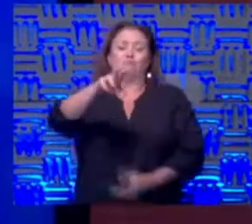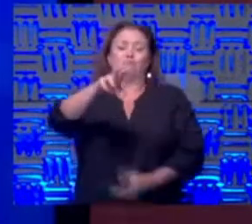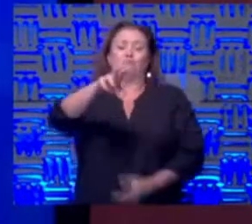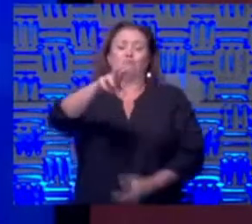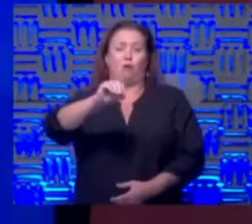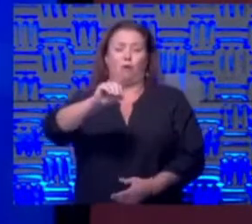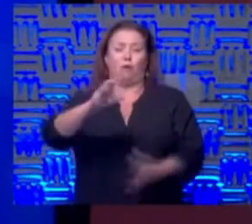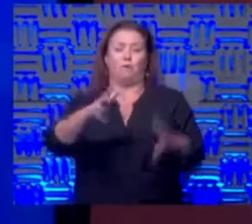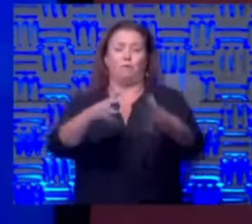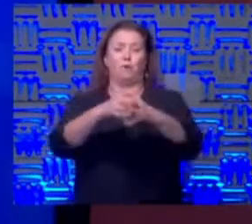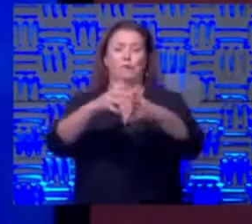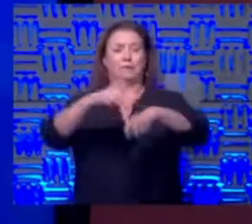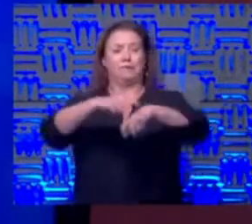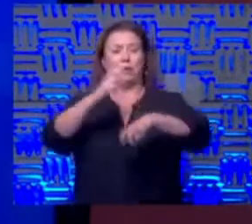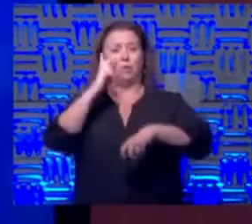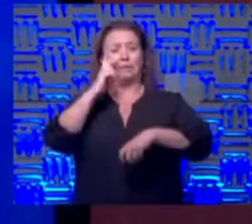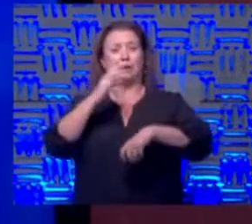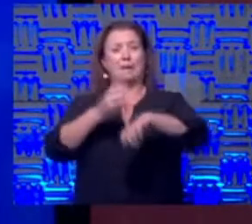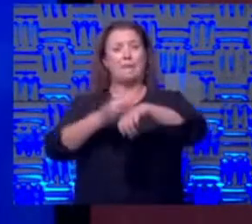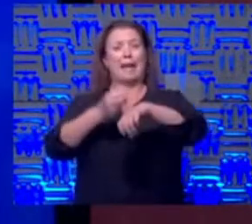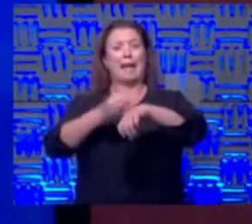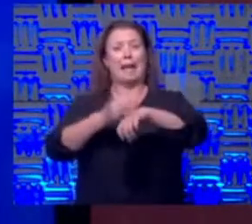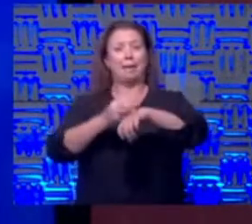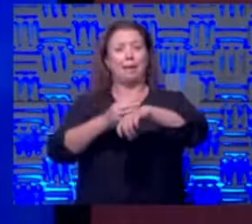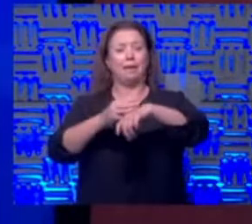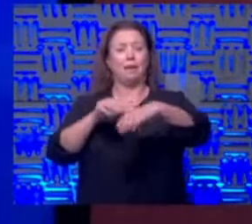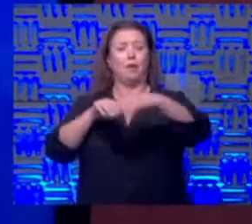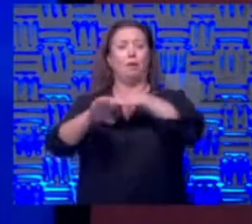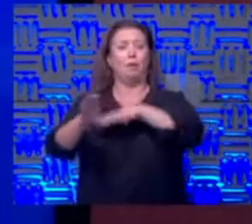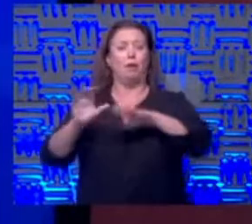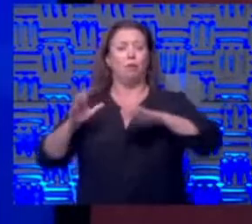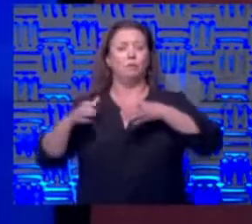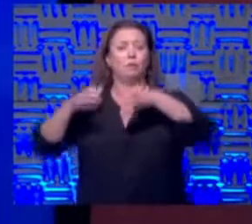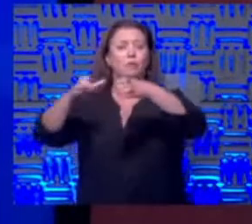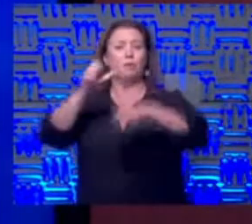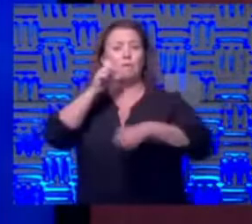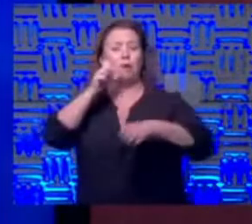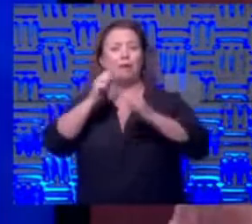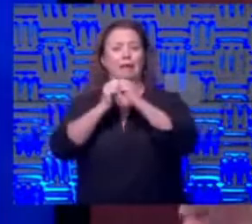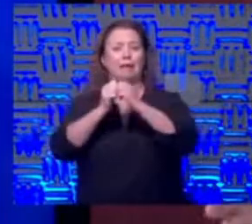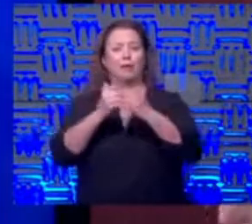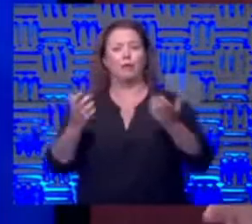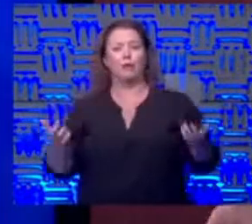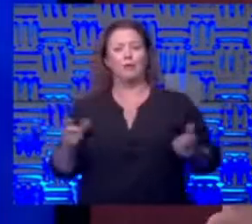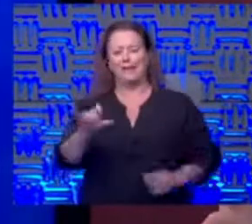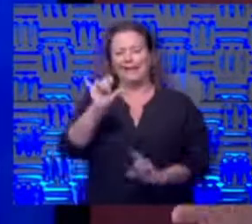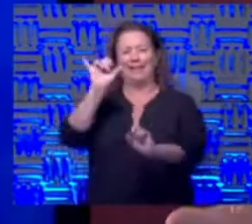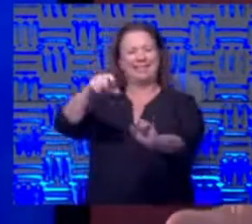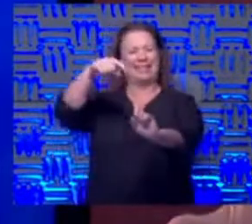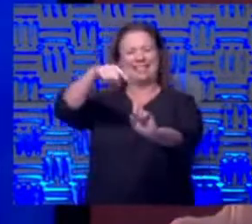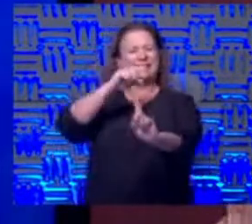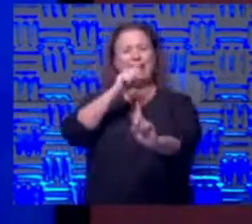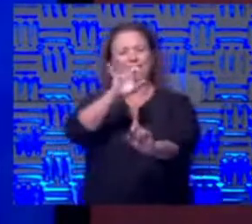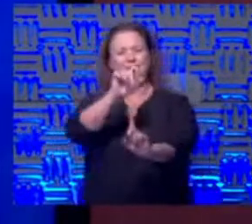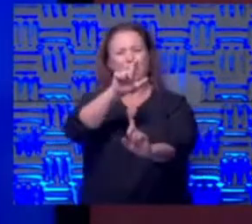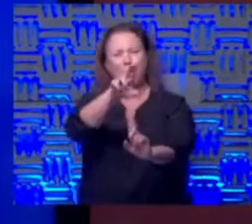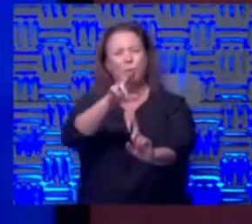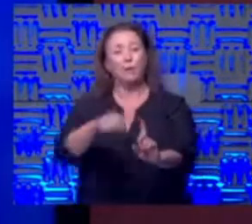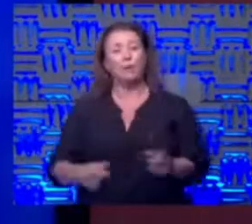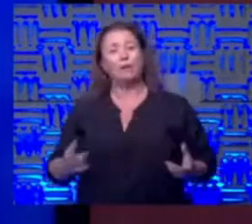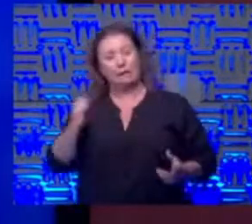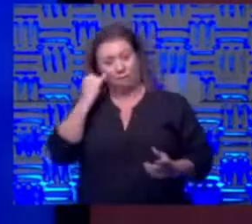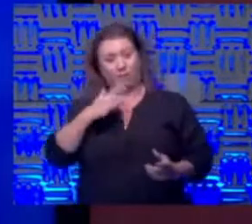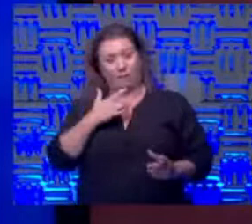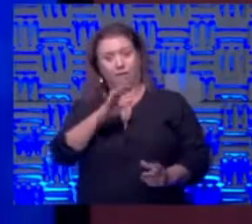it's going to be tricky. We saw what happened when the Miami Marlins decided to go to a bar together. Right? Come on. That is not what influenza does. And if you